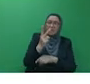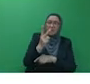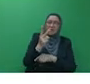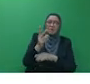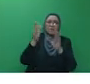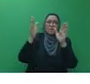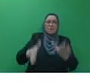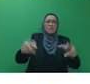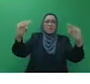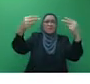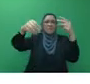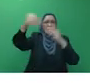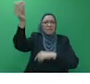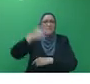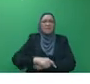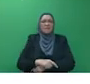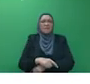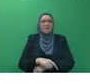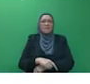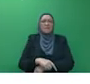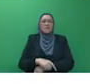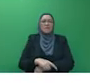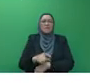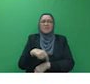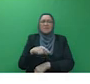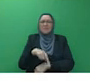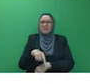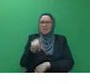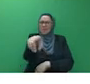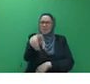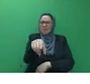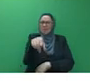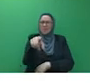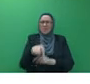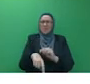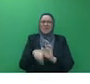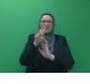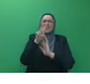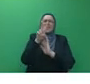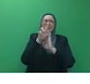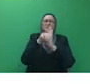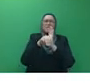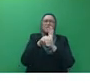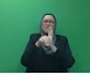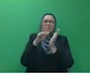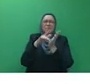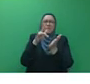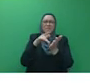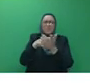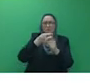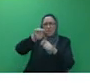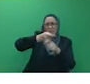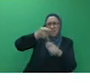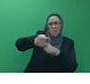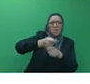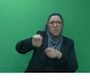and he'll pick on that guy and then he gets like two minutes of comedy from there everybody laughs at the poor guy or poor lady's expense but all that is